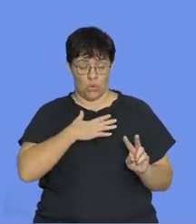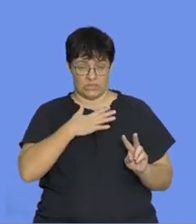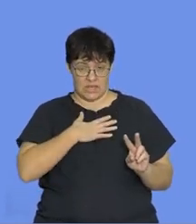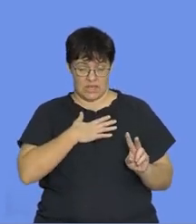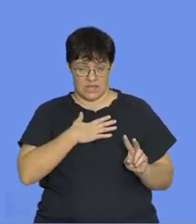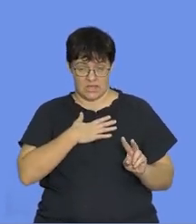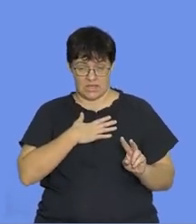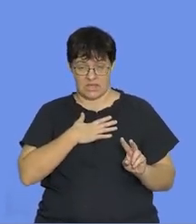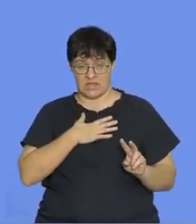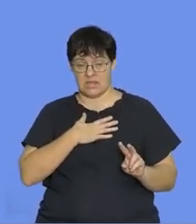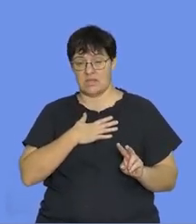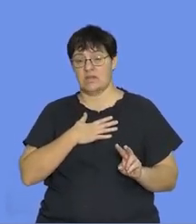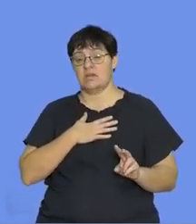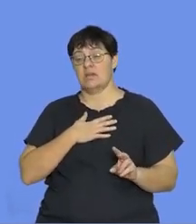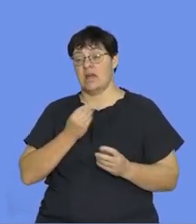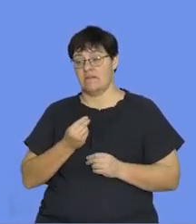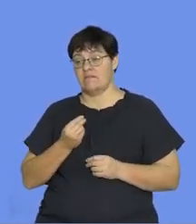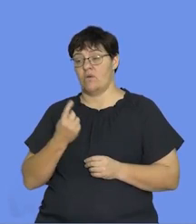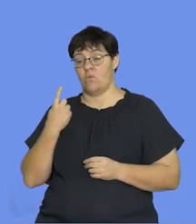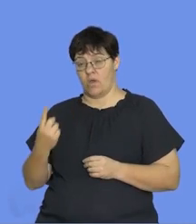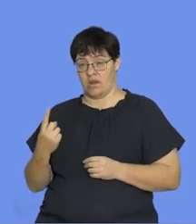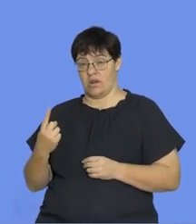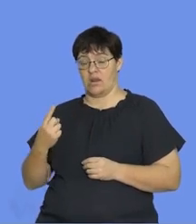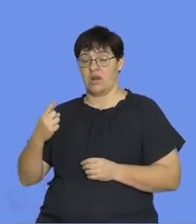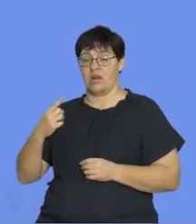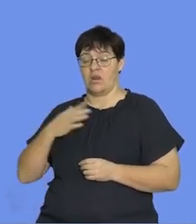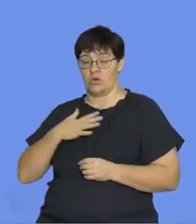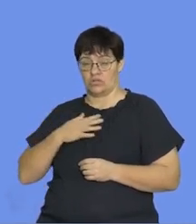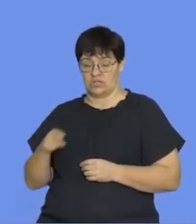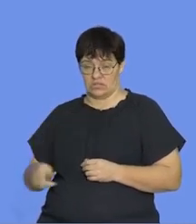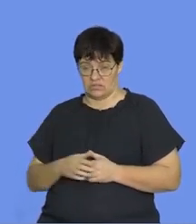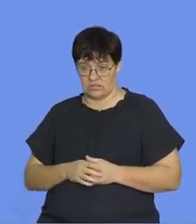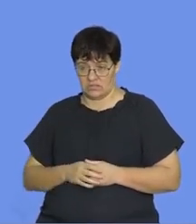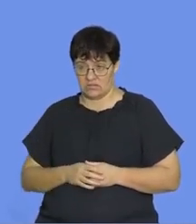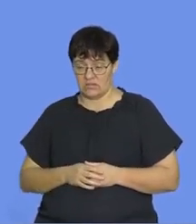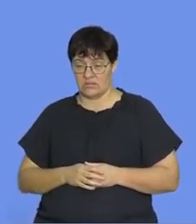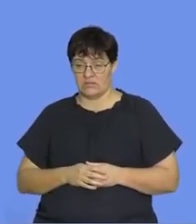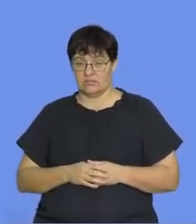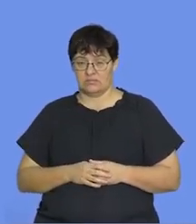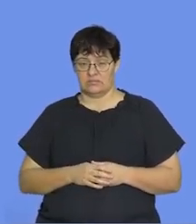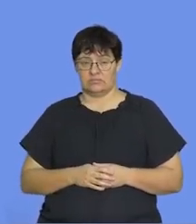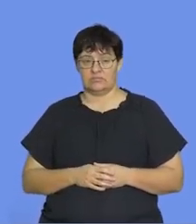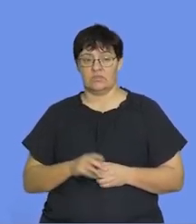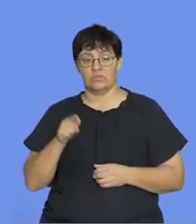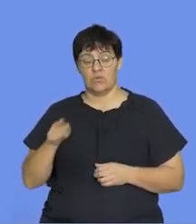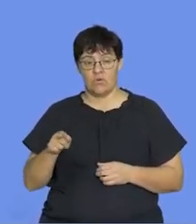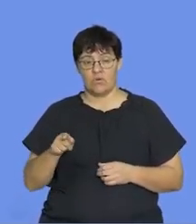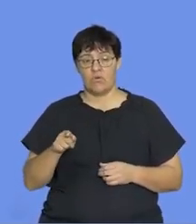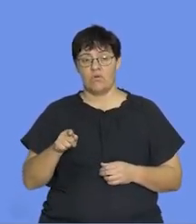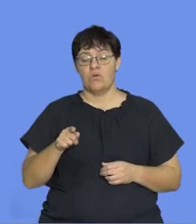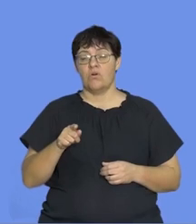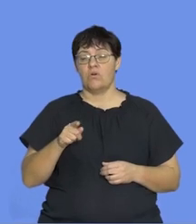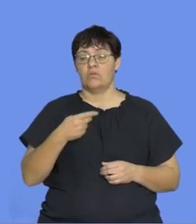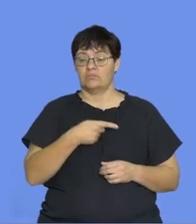a molecule of oxygen, which is why the equation is balanced. So the number of atoms of hydrogen on the